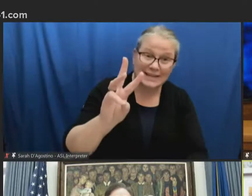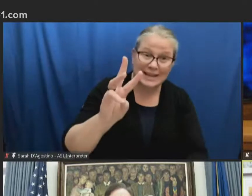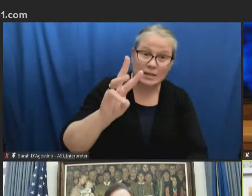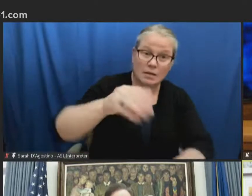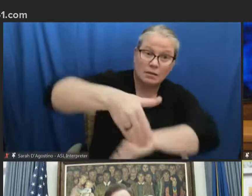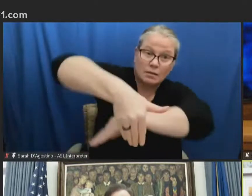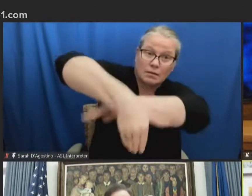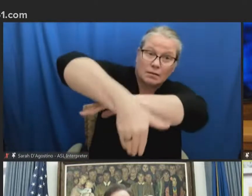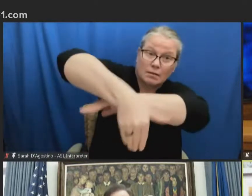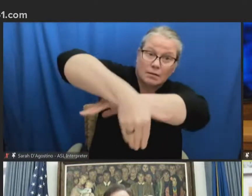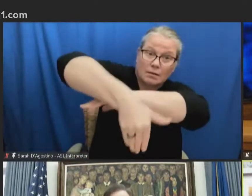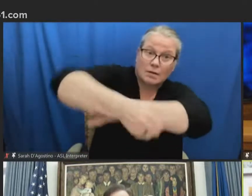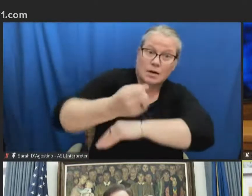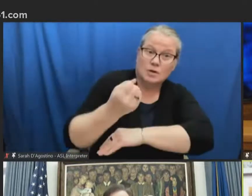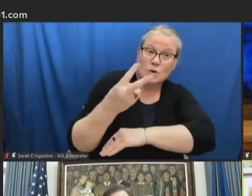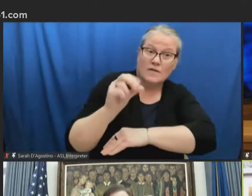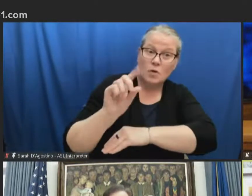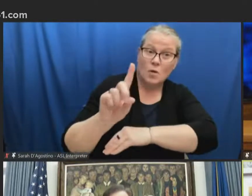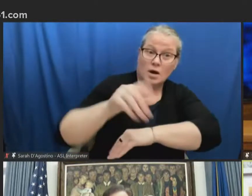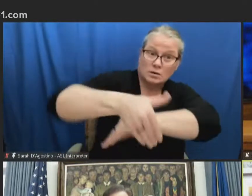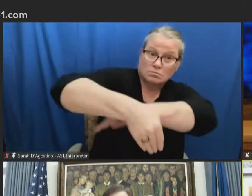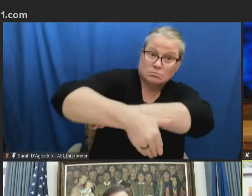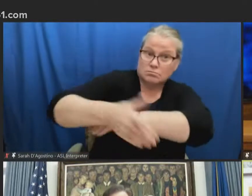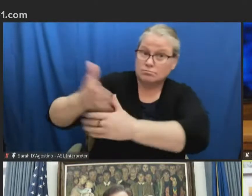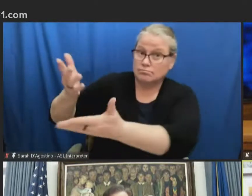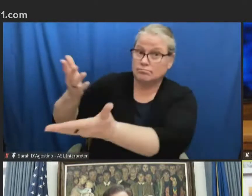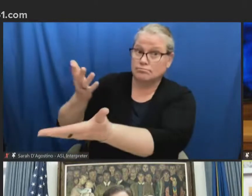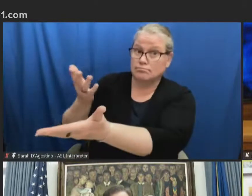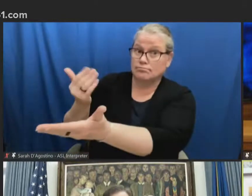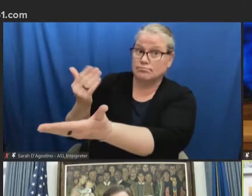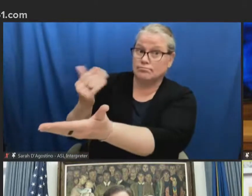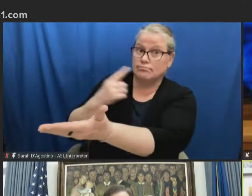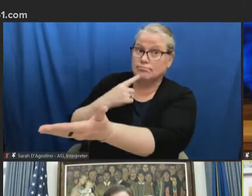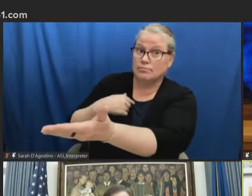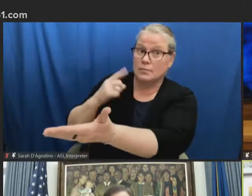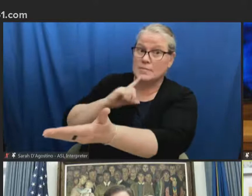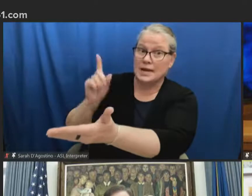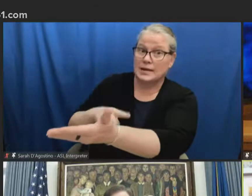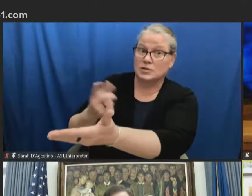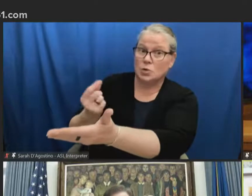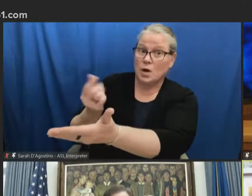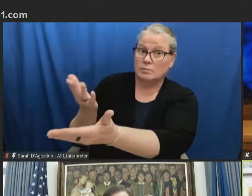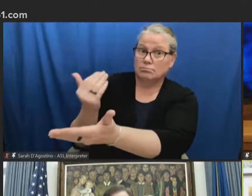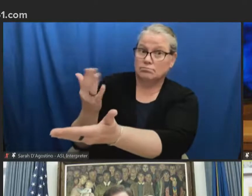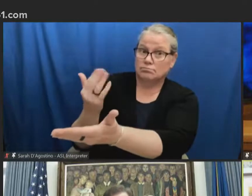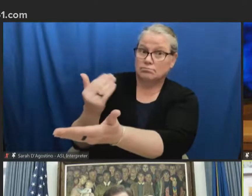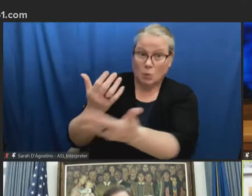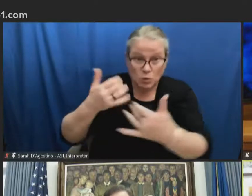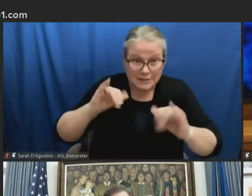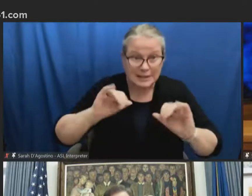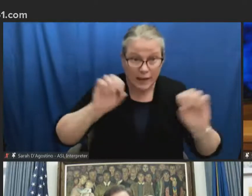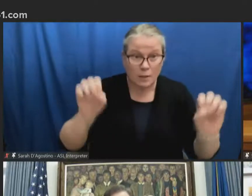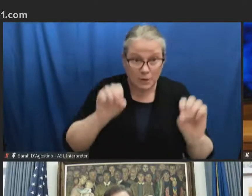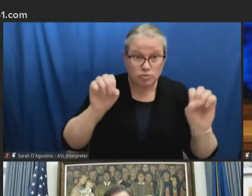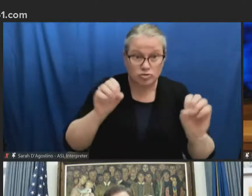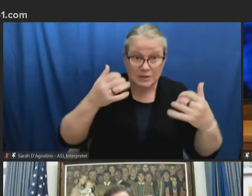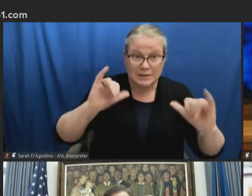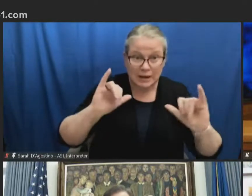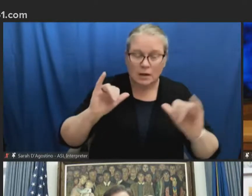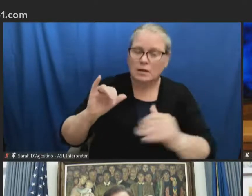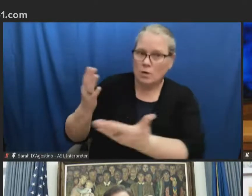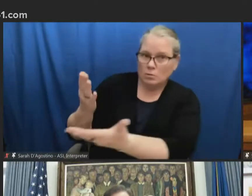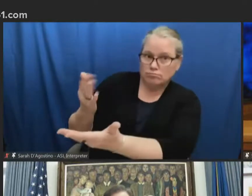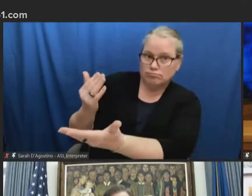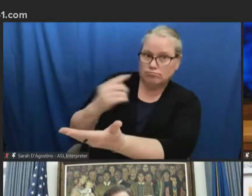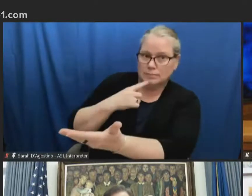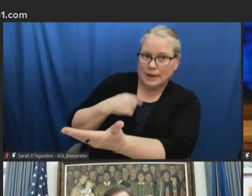we stand to be able to truly deal with this emergency that we're still in. So no follow-up meeting date